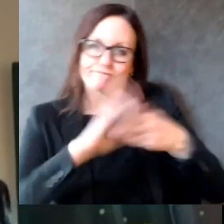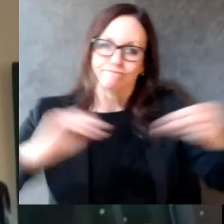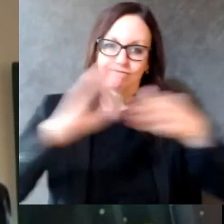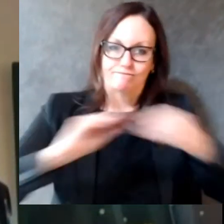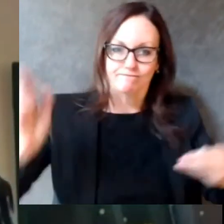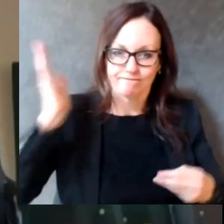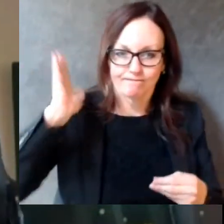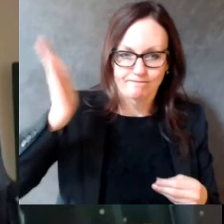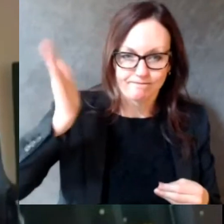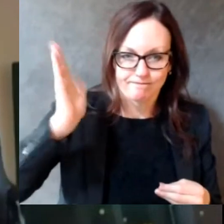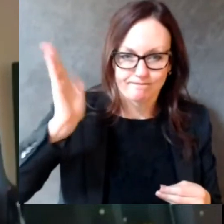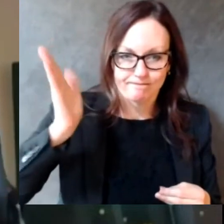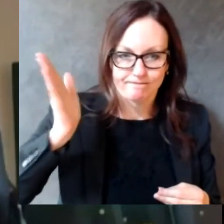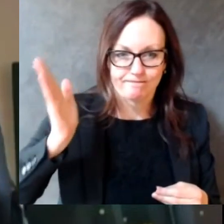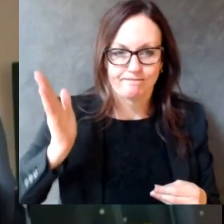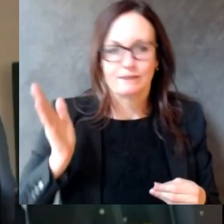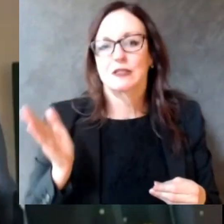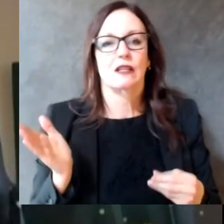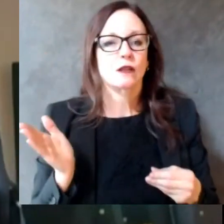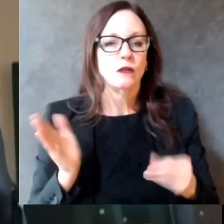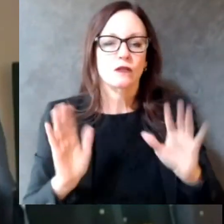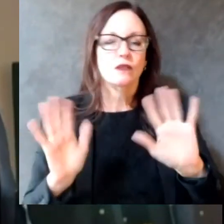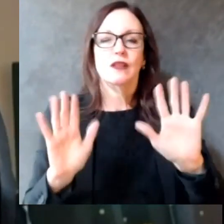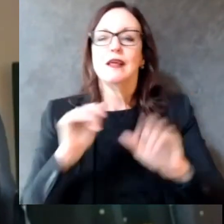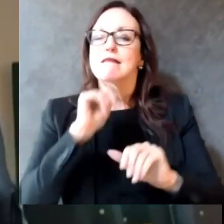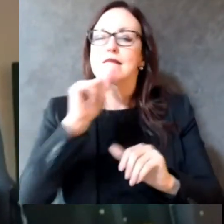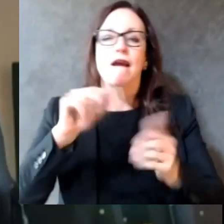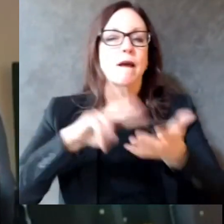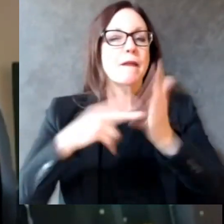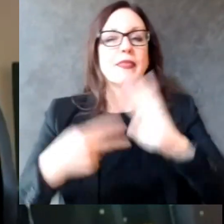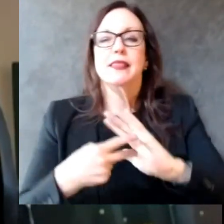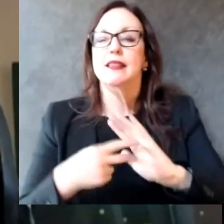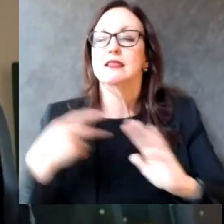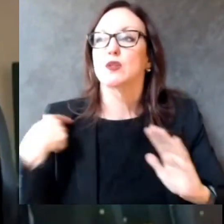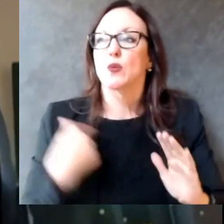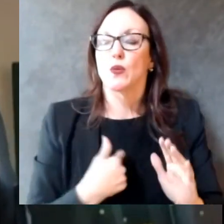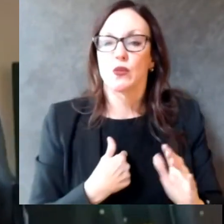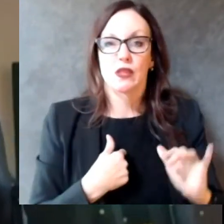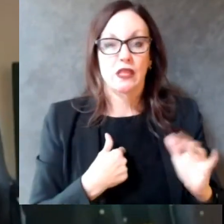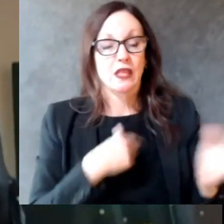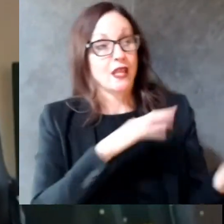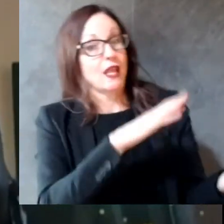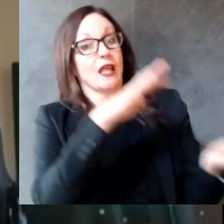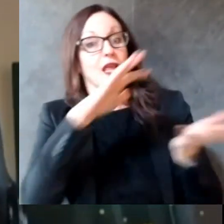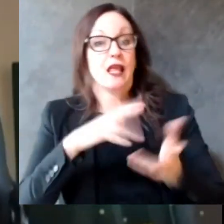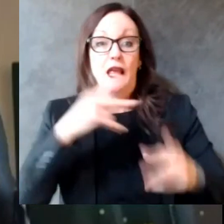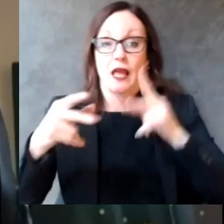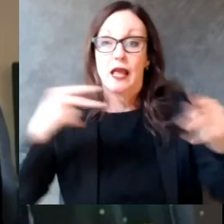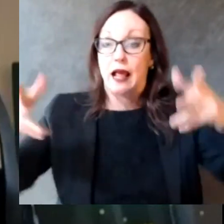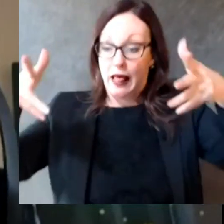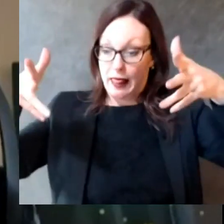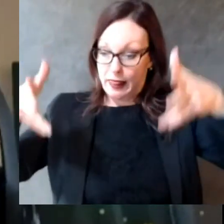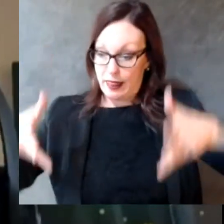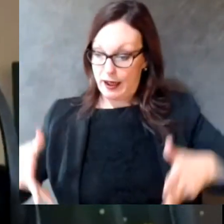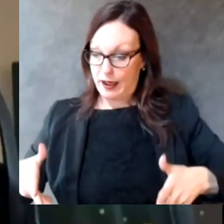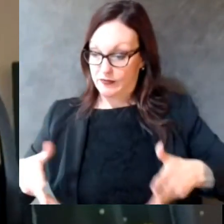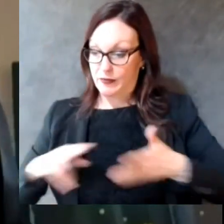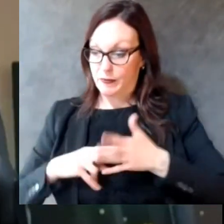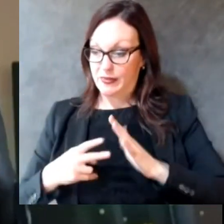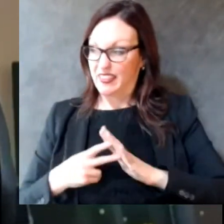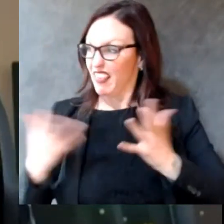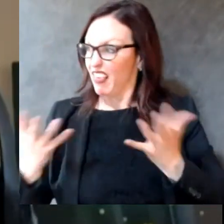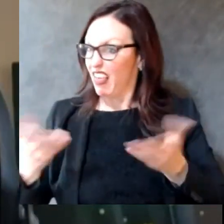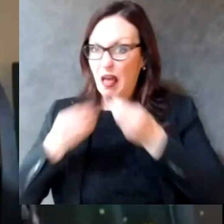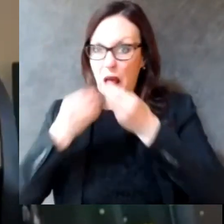things I'd add. So first of all, the policy gives each state their weekly allocation